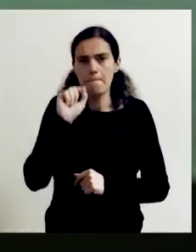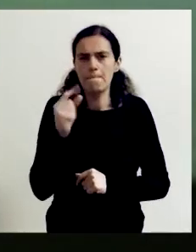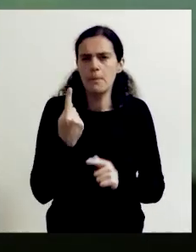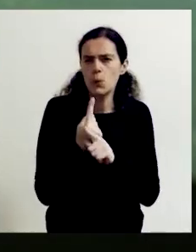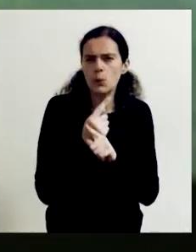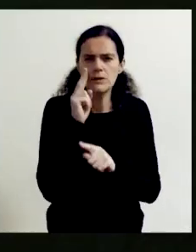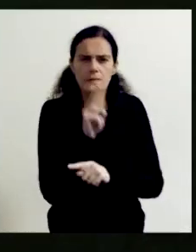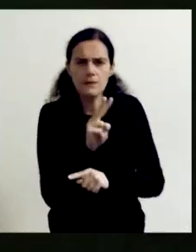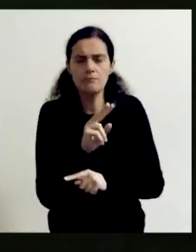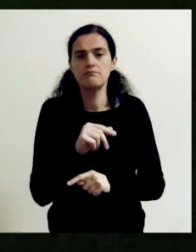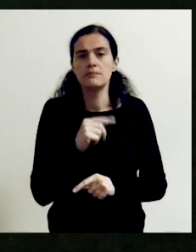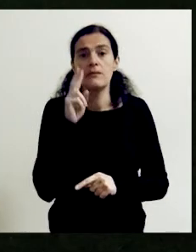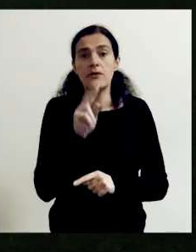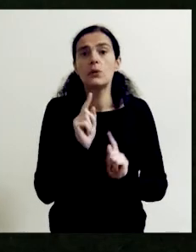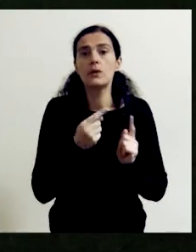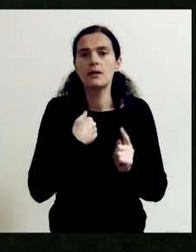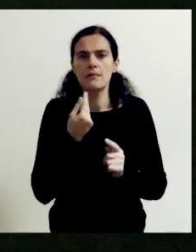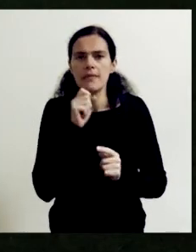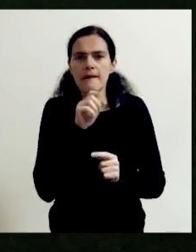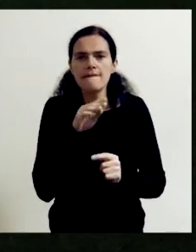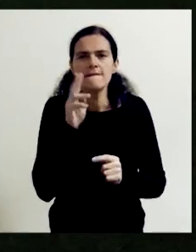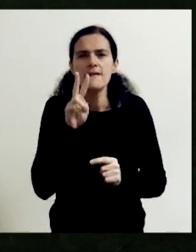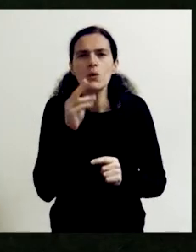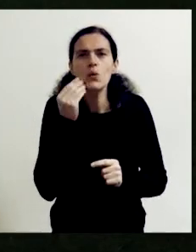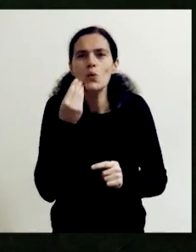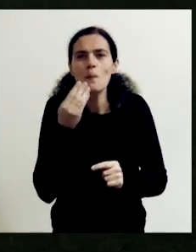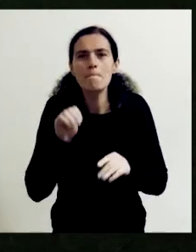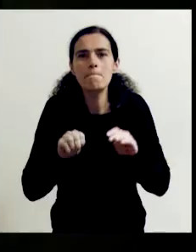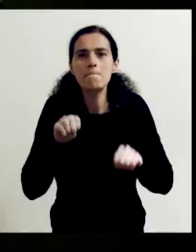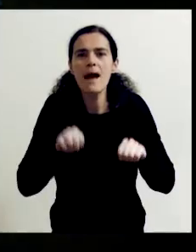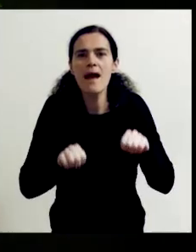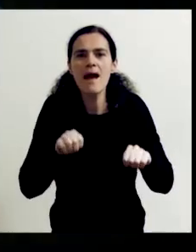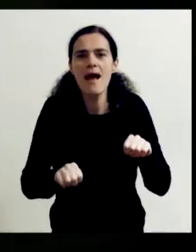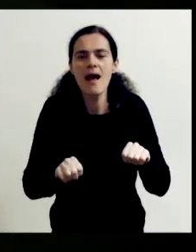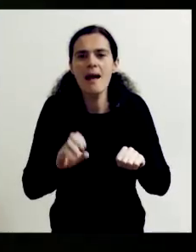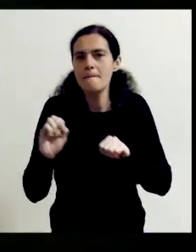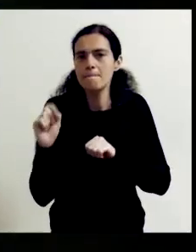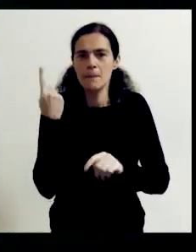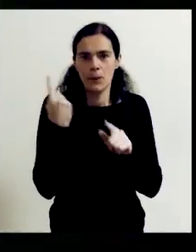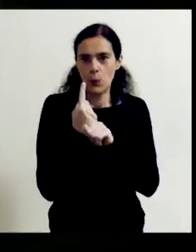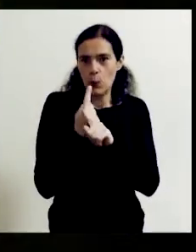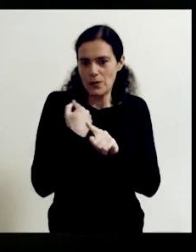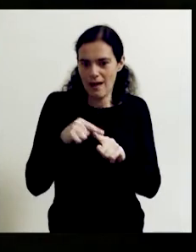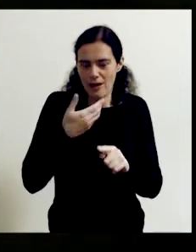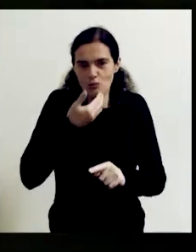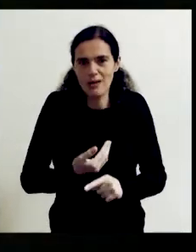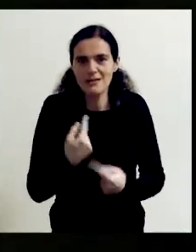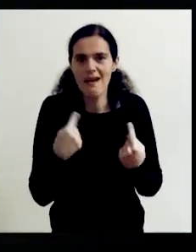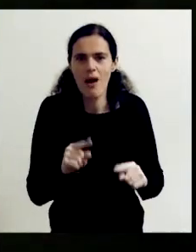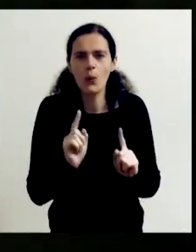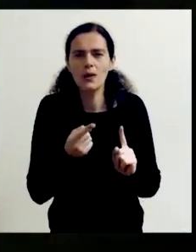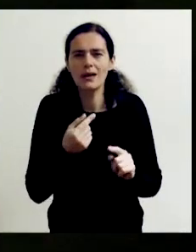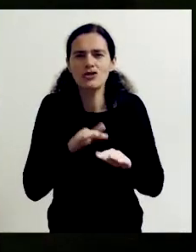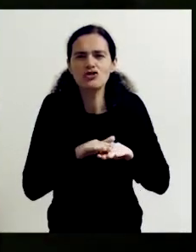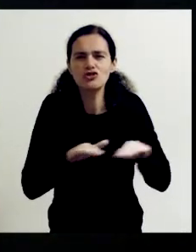you'll see, you are about to see it with your feet, because the first element of this